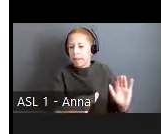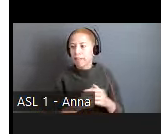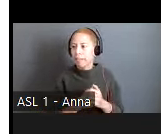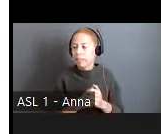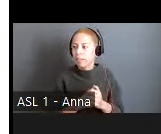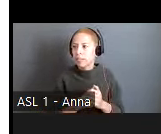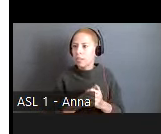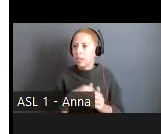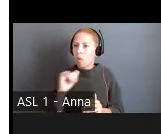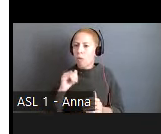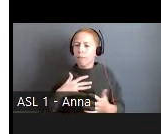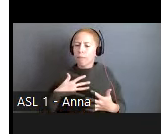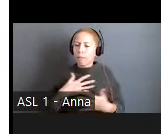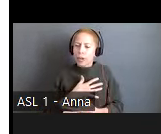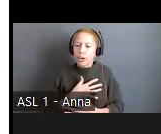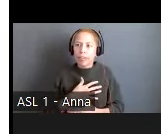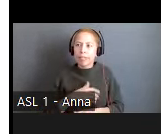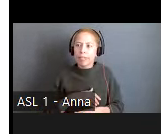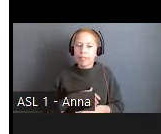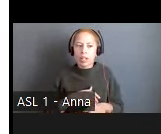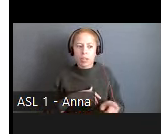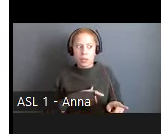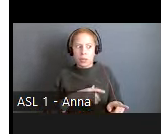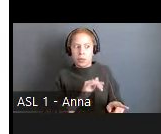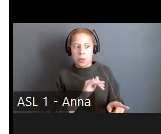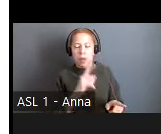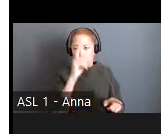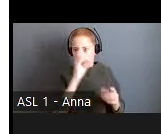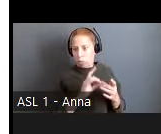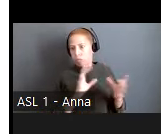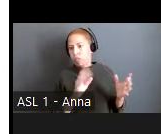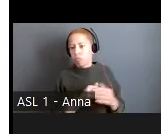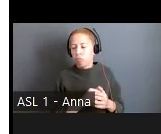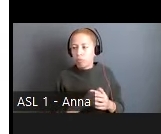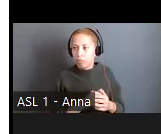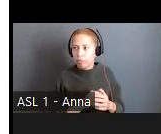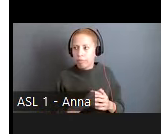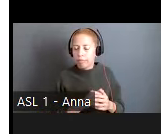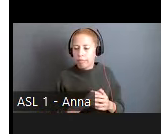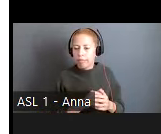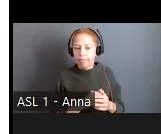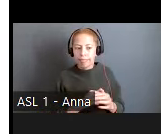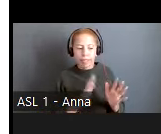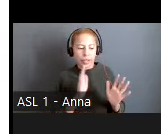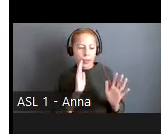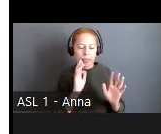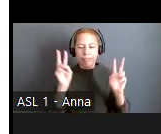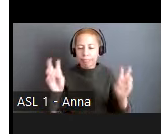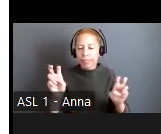think, of, quote, losing your mind or losing your marbles. And I use those obviously very much in